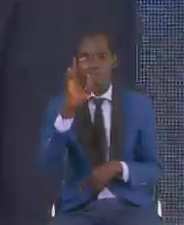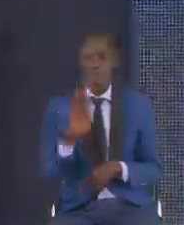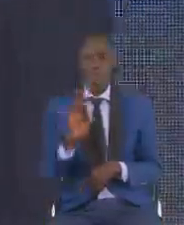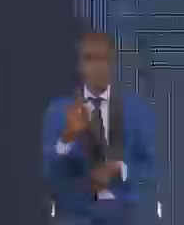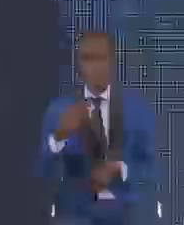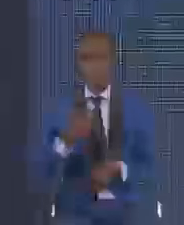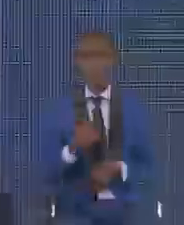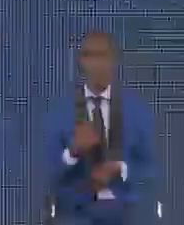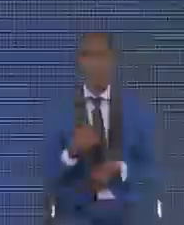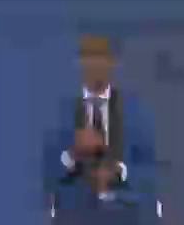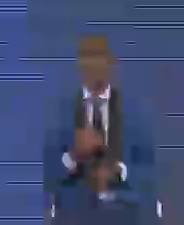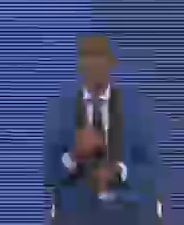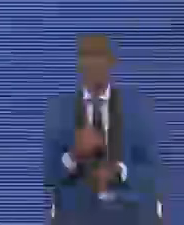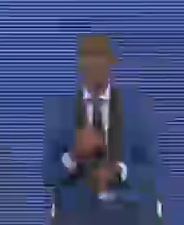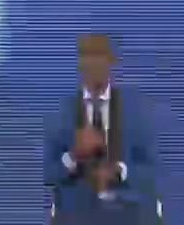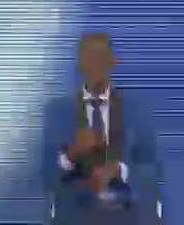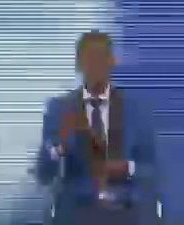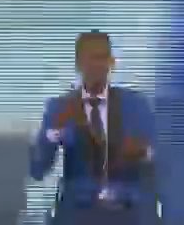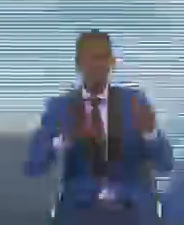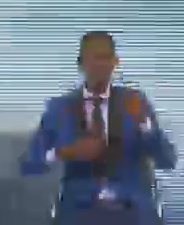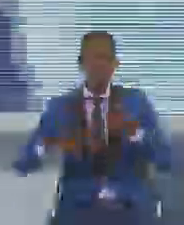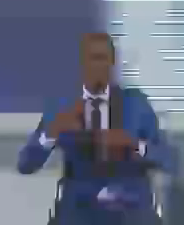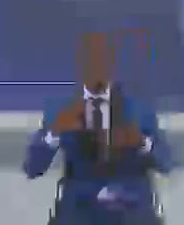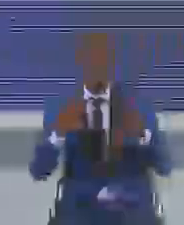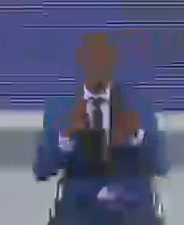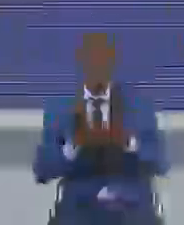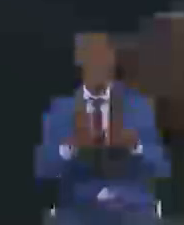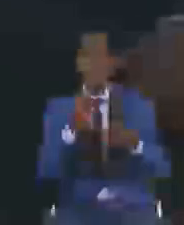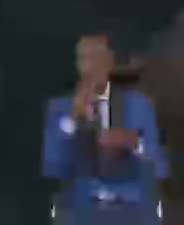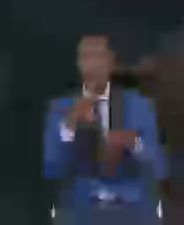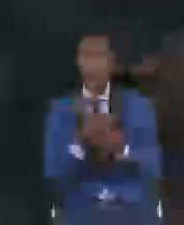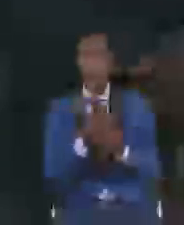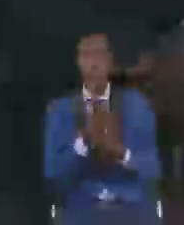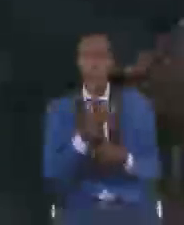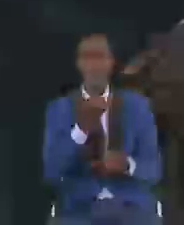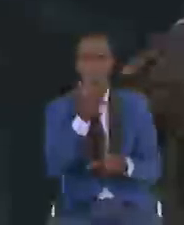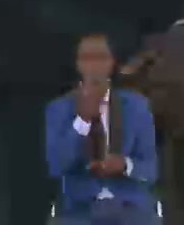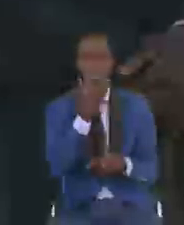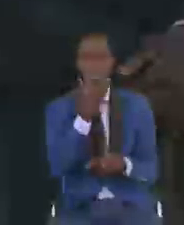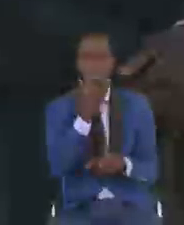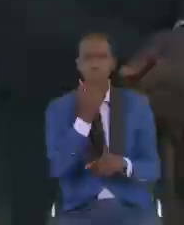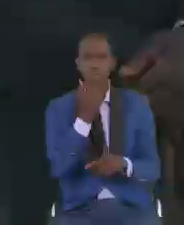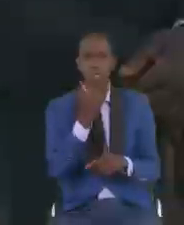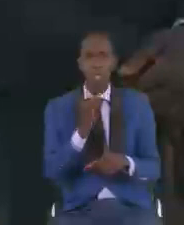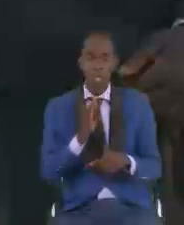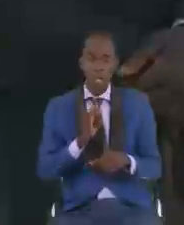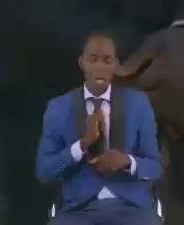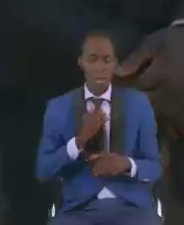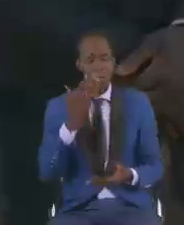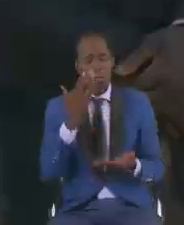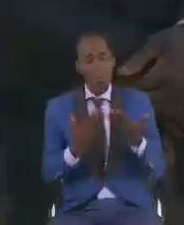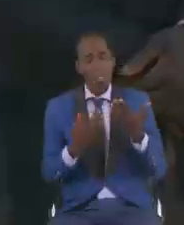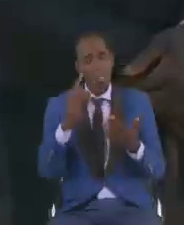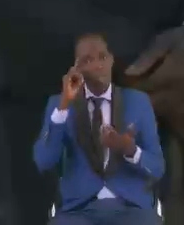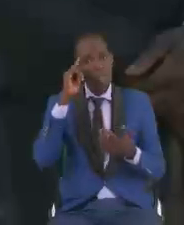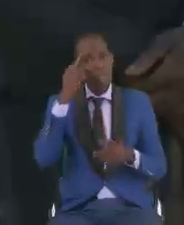that, has not made a mistake. I may think, say that,